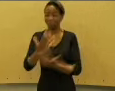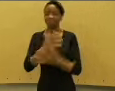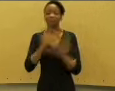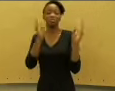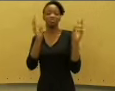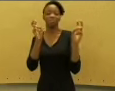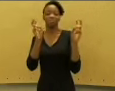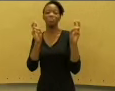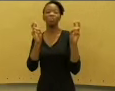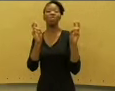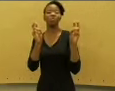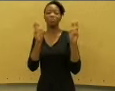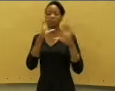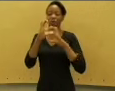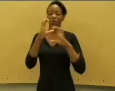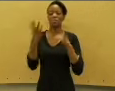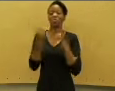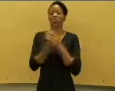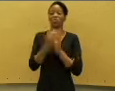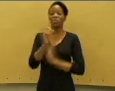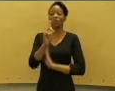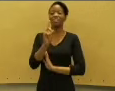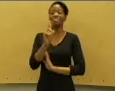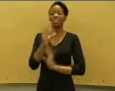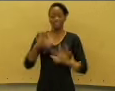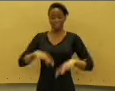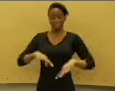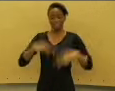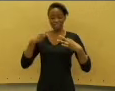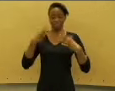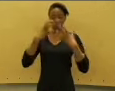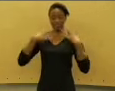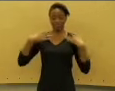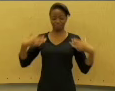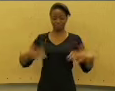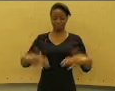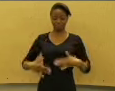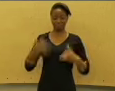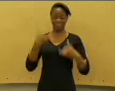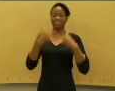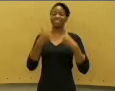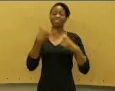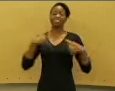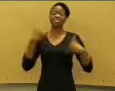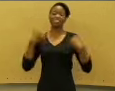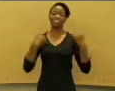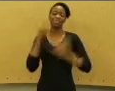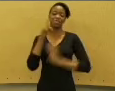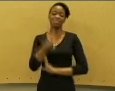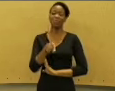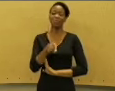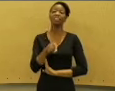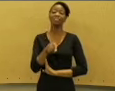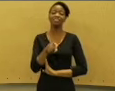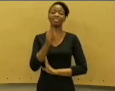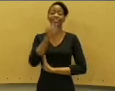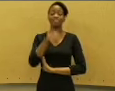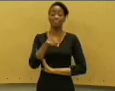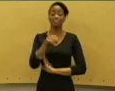very shame-free and stigma-free sex would be divine. When